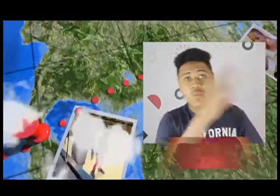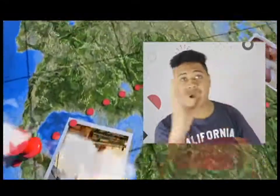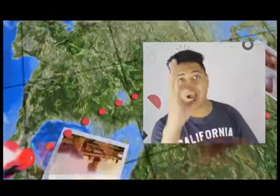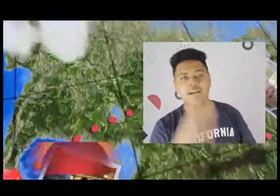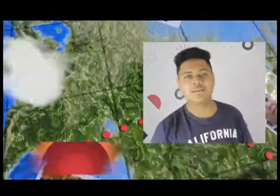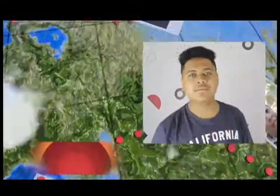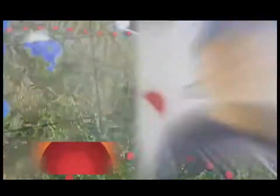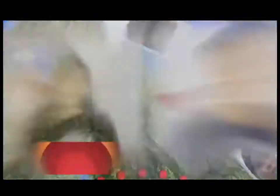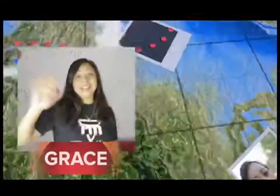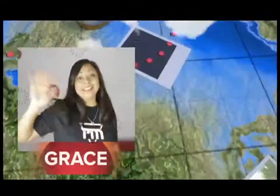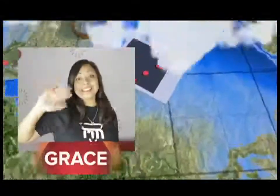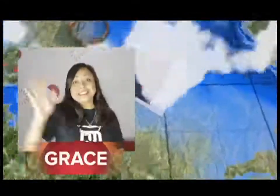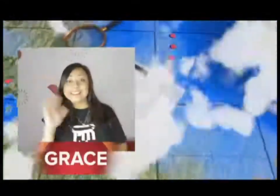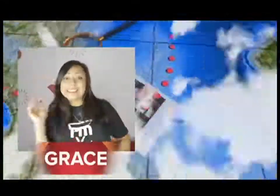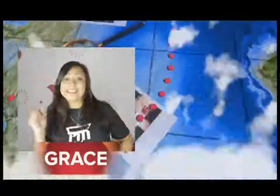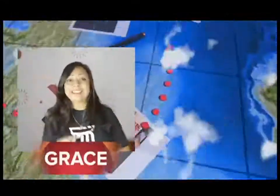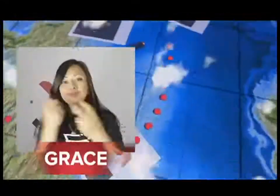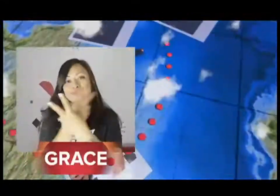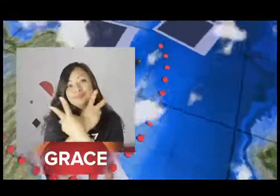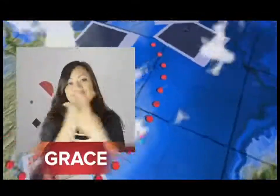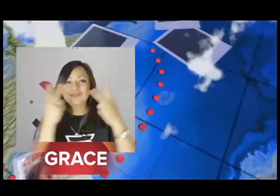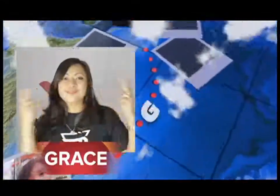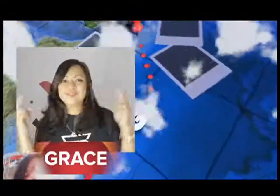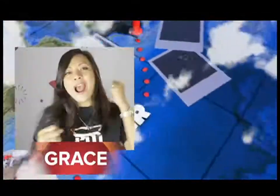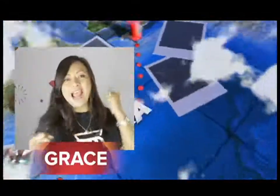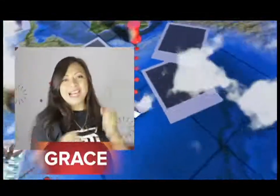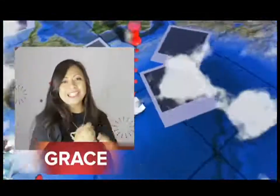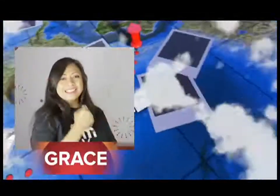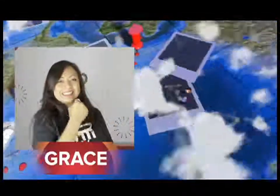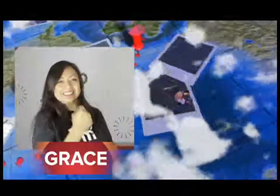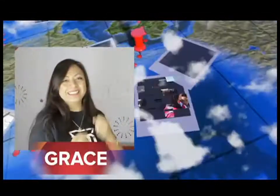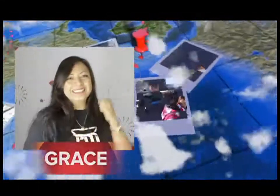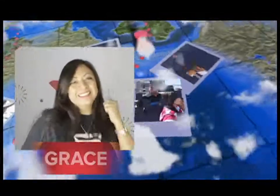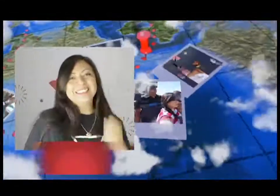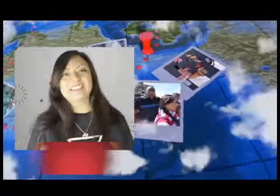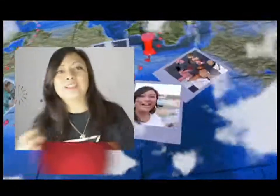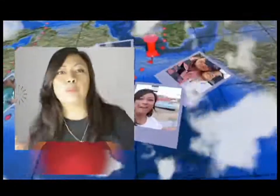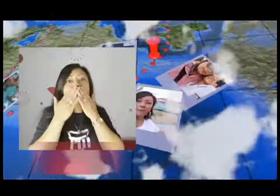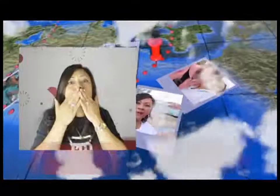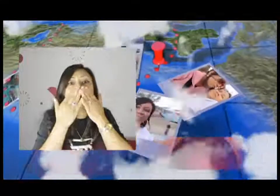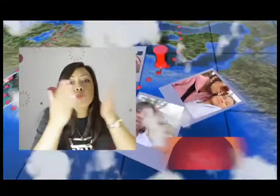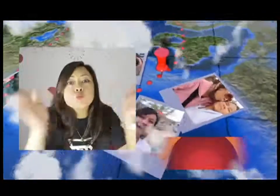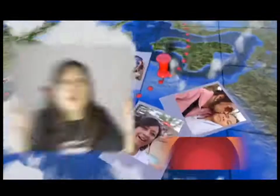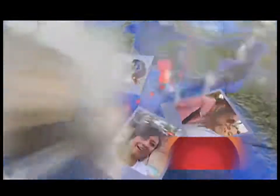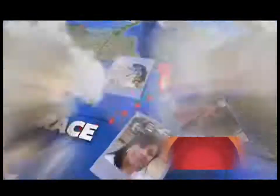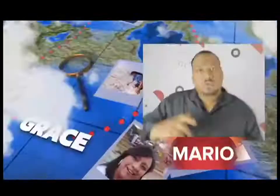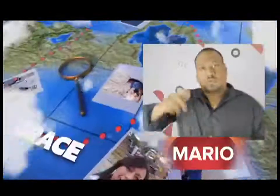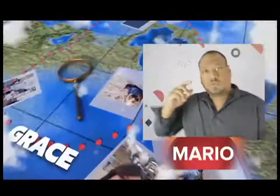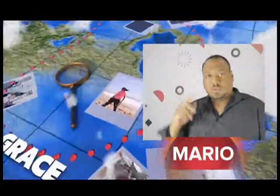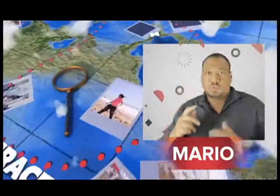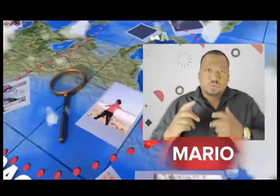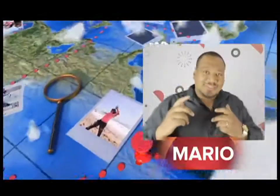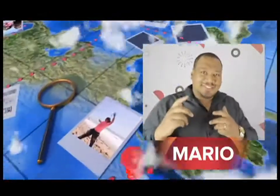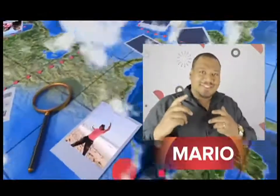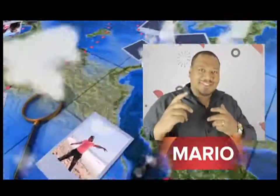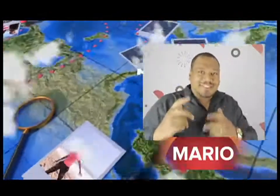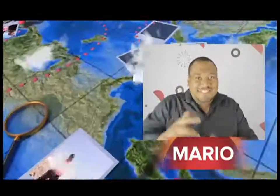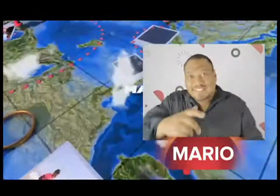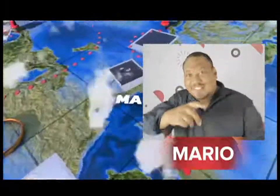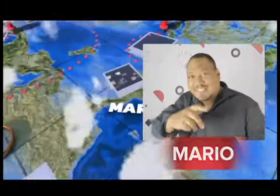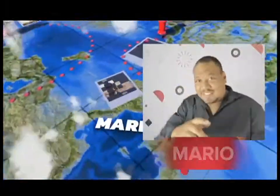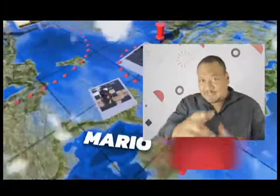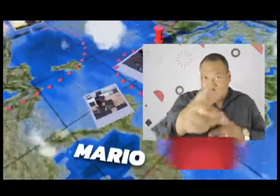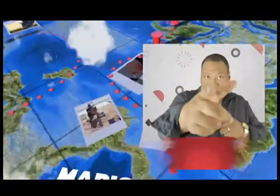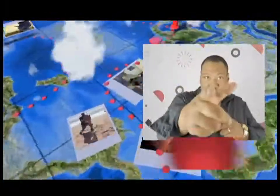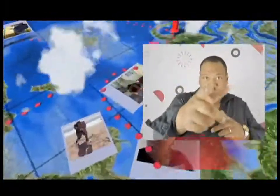night long. Shades of this motel keeping me in bed, reading the news,